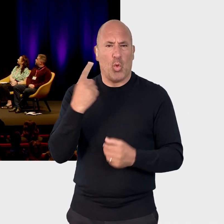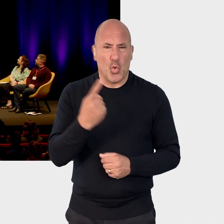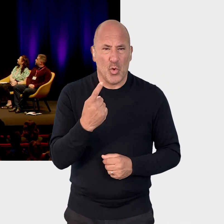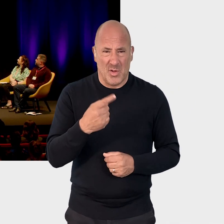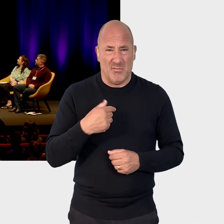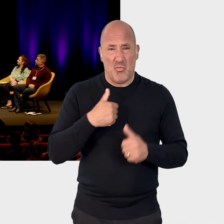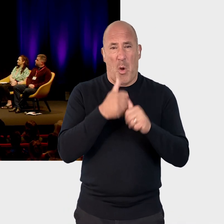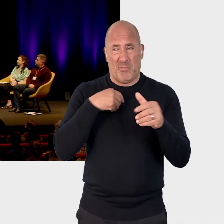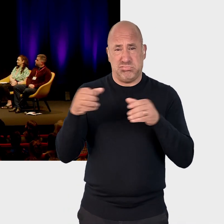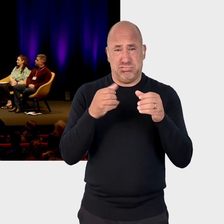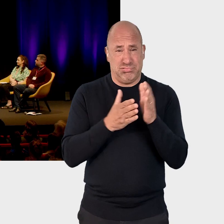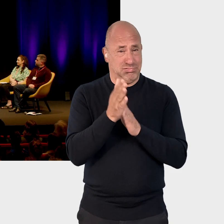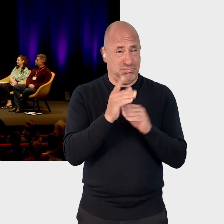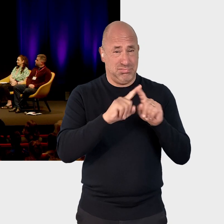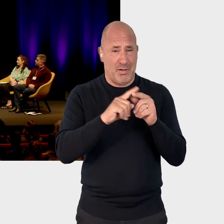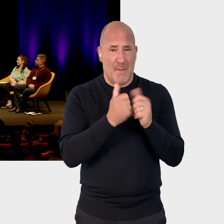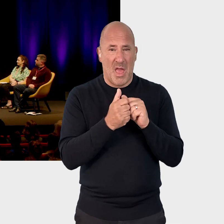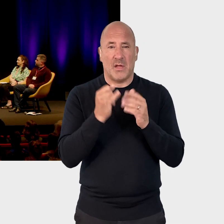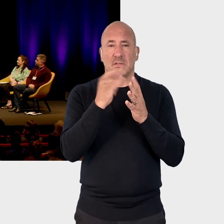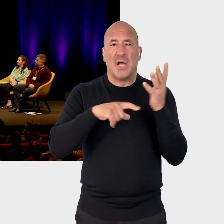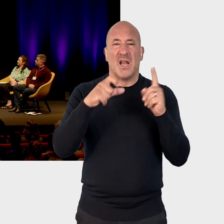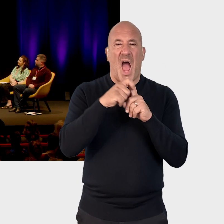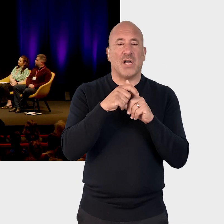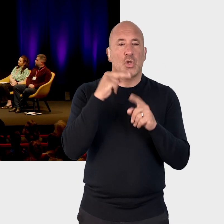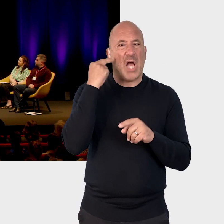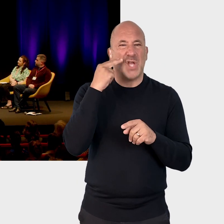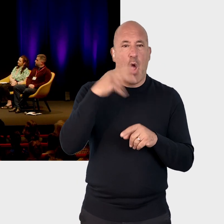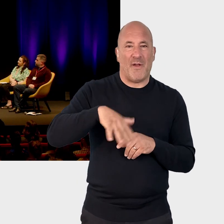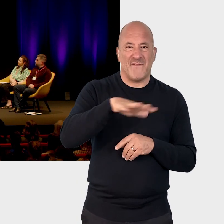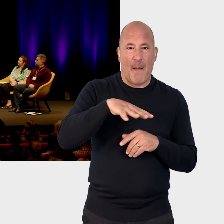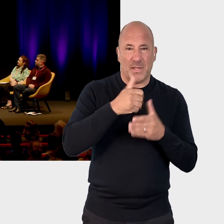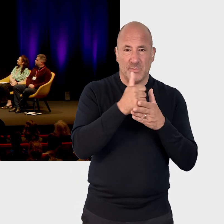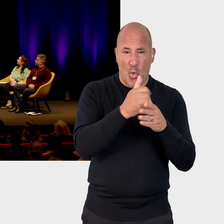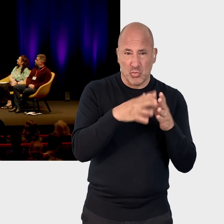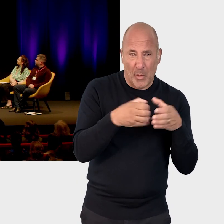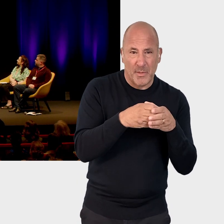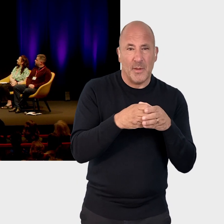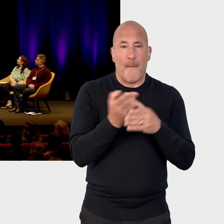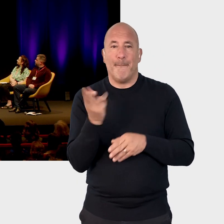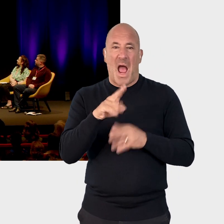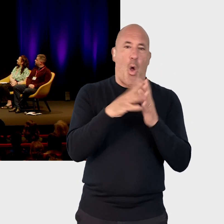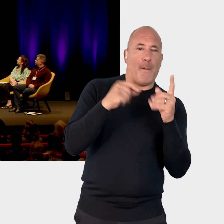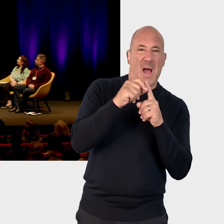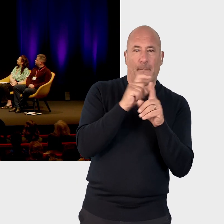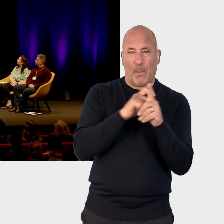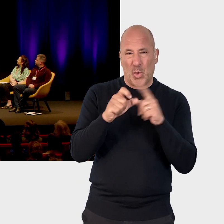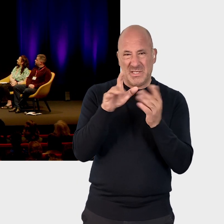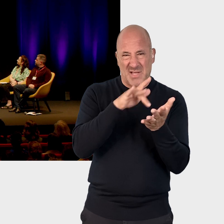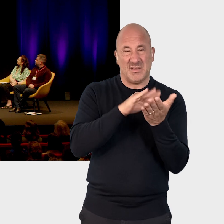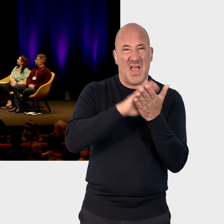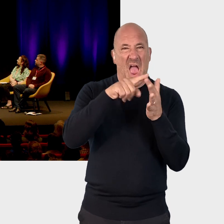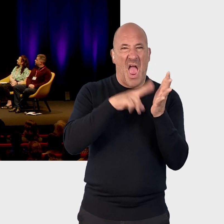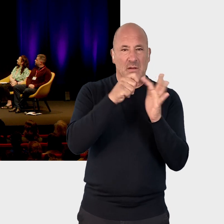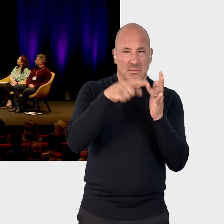In terms of who we're working with, we've recruited our company members through several partners, including the Sunderland Nigerian Families Support Group, Back on the